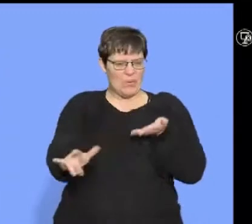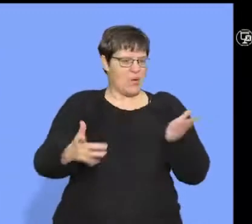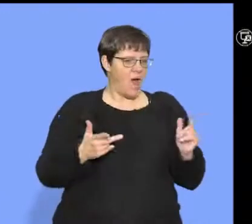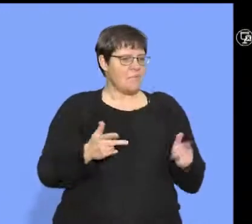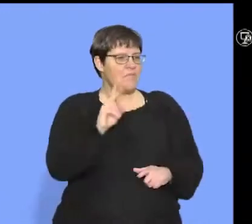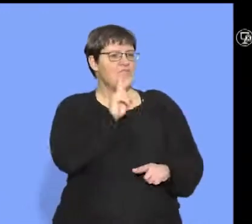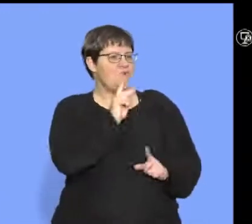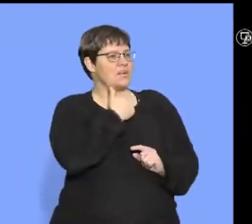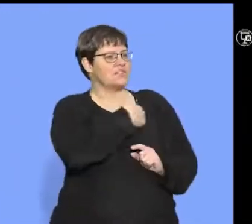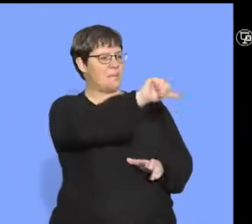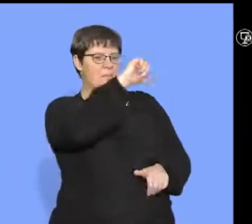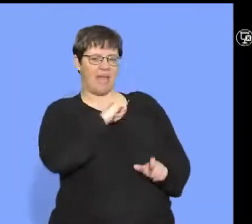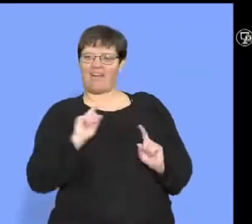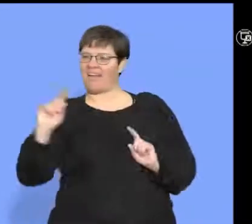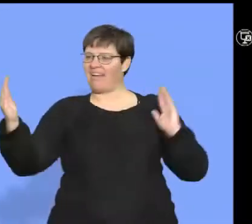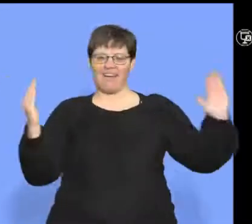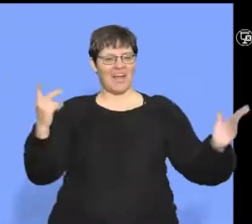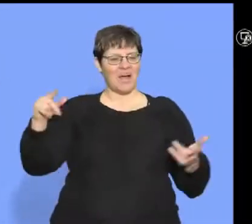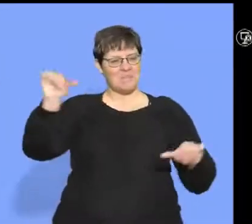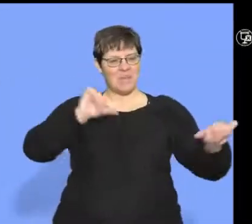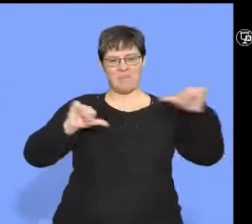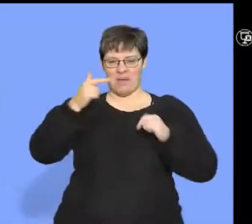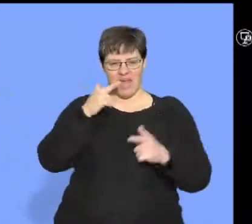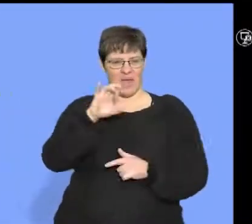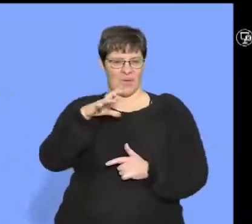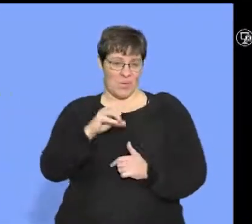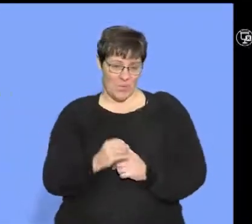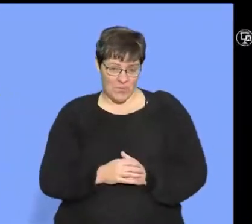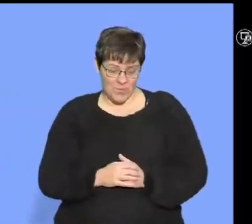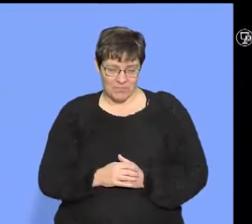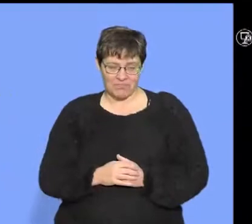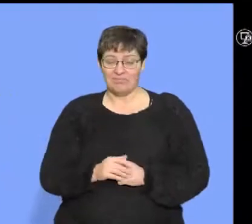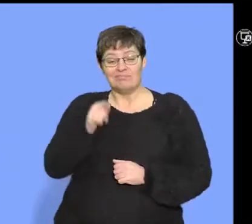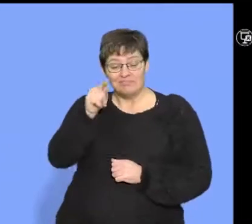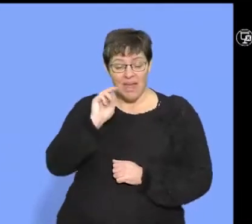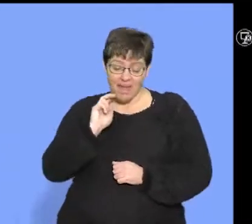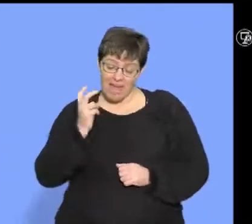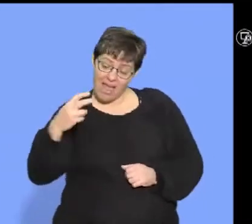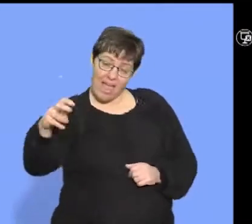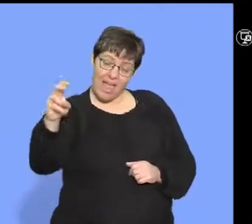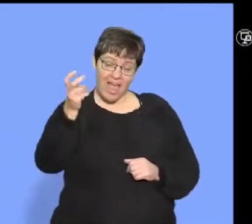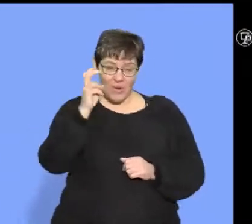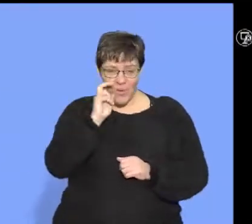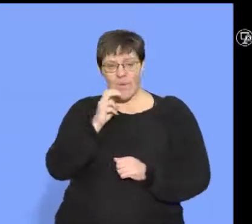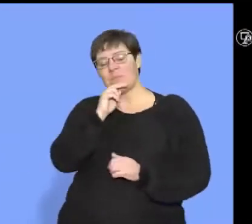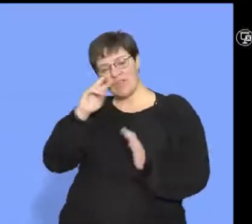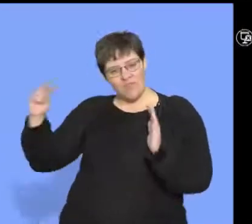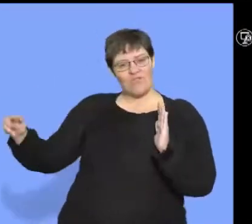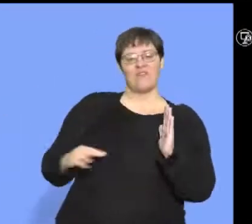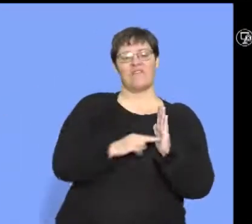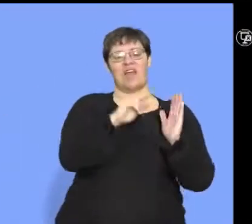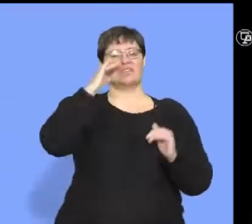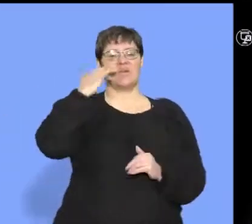voice bouncing back off the walls in the form of an echo. That echo is the reflection of